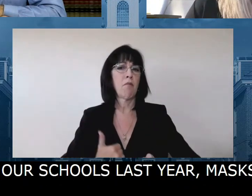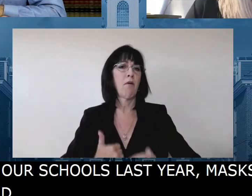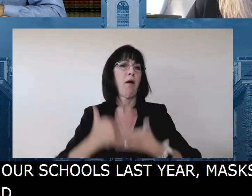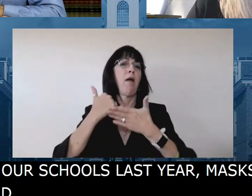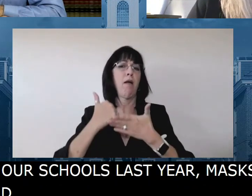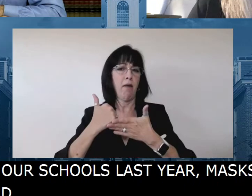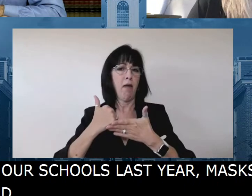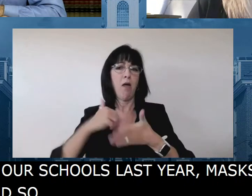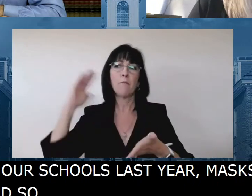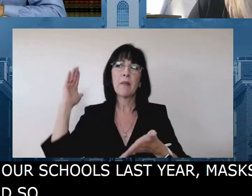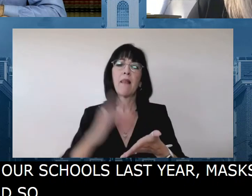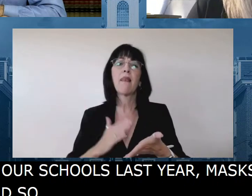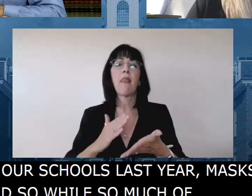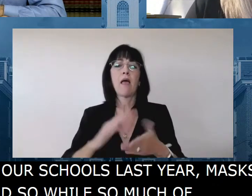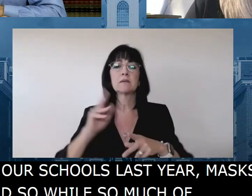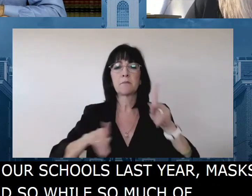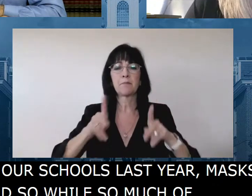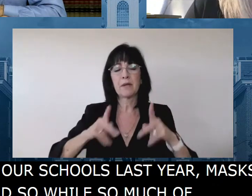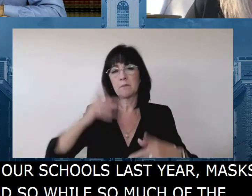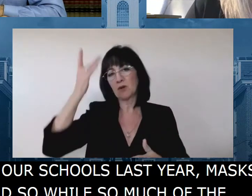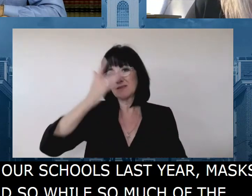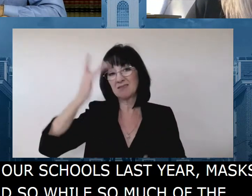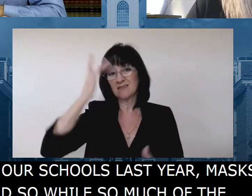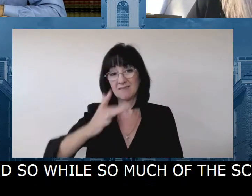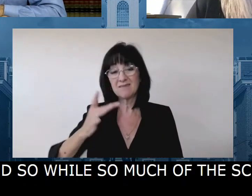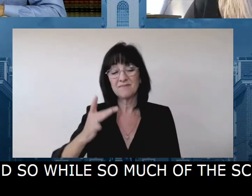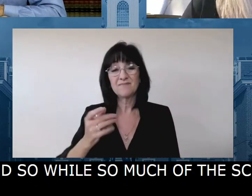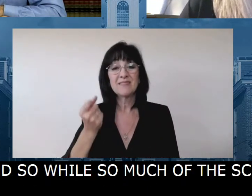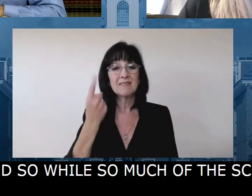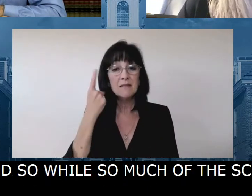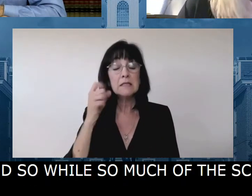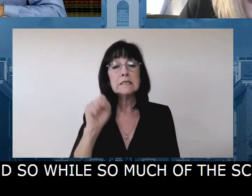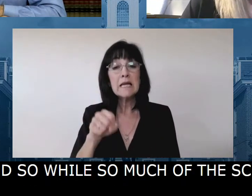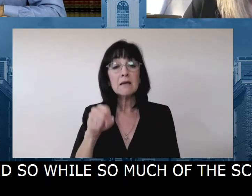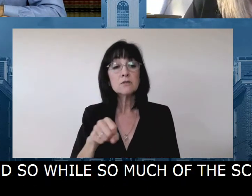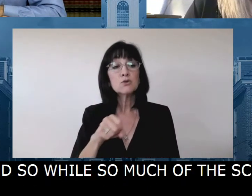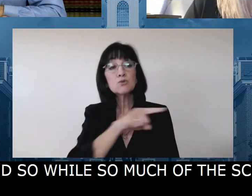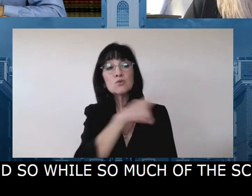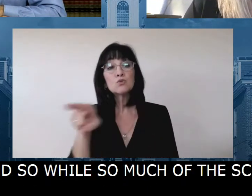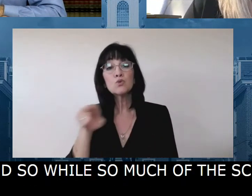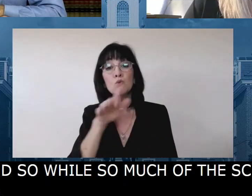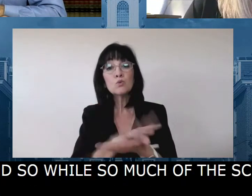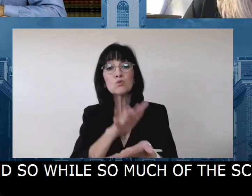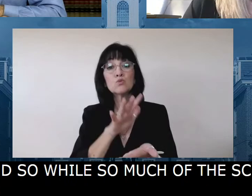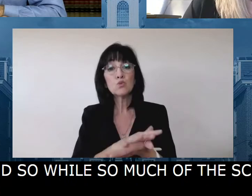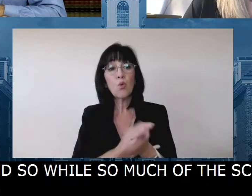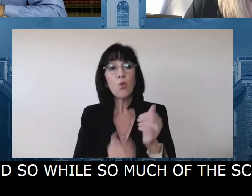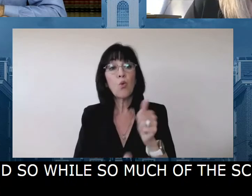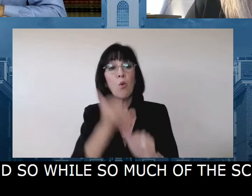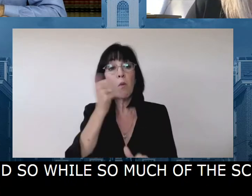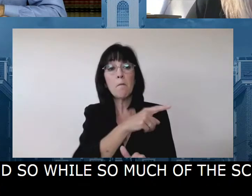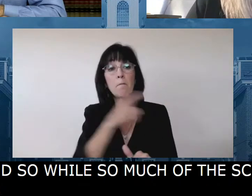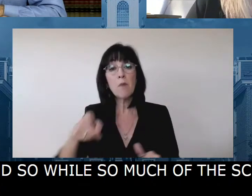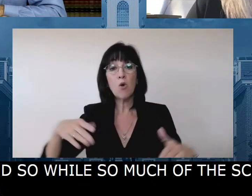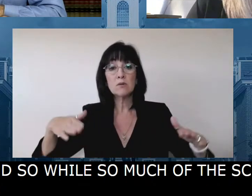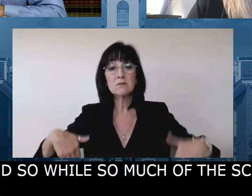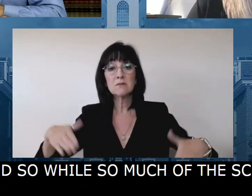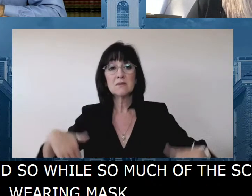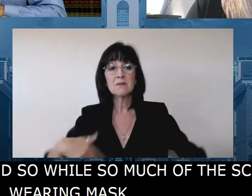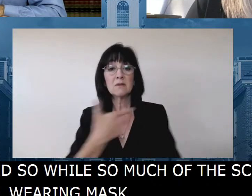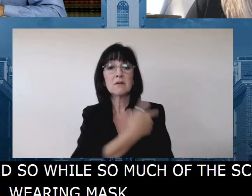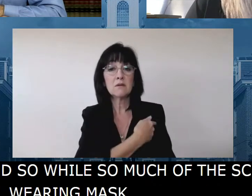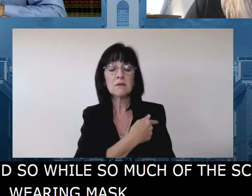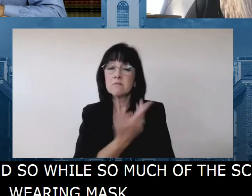school population is unvaccinated, wearing masks in school is extremely